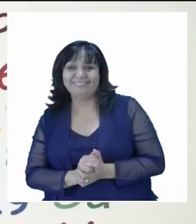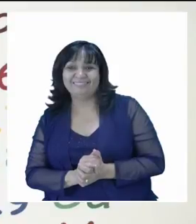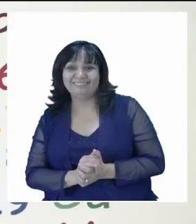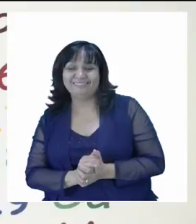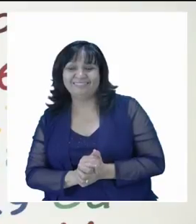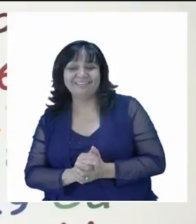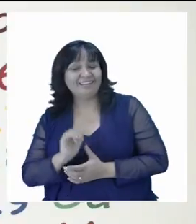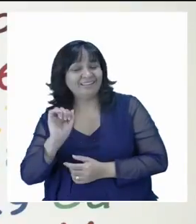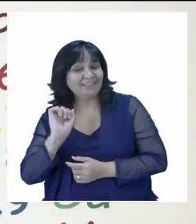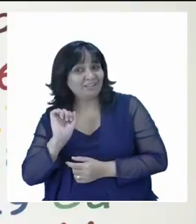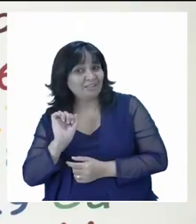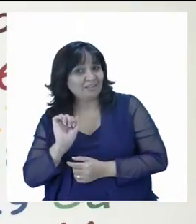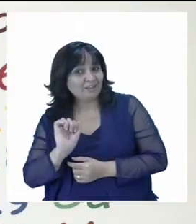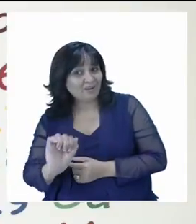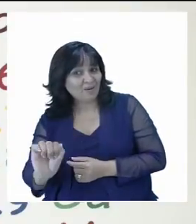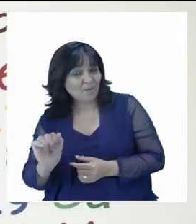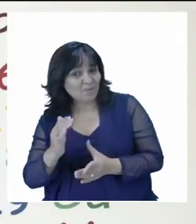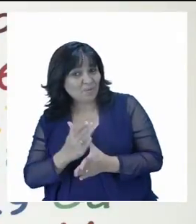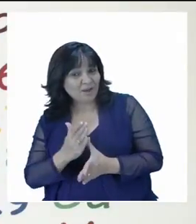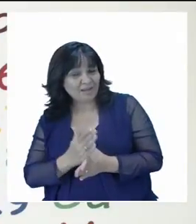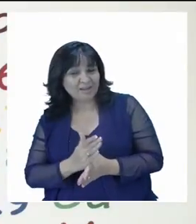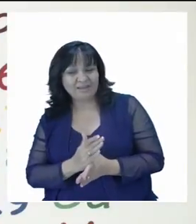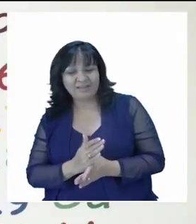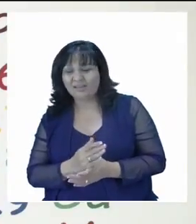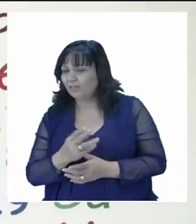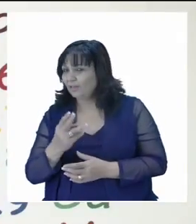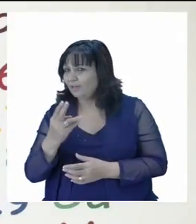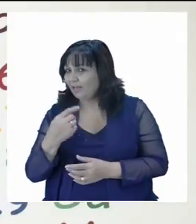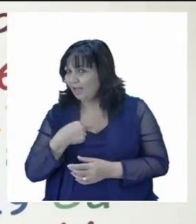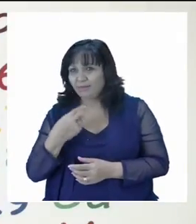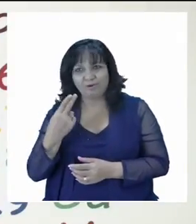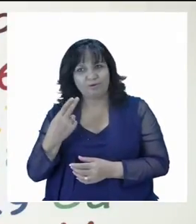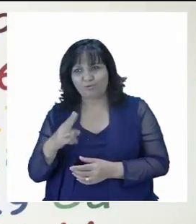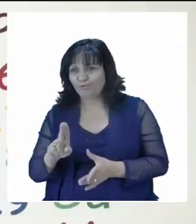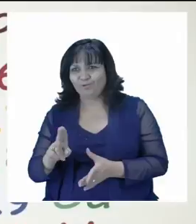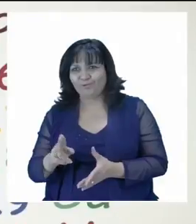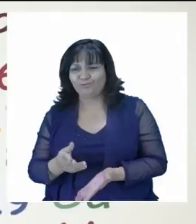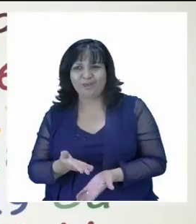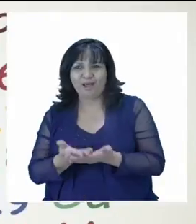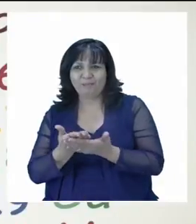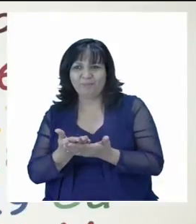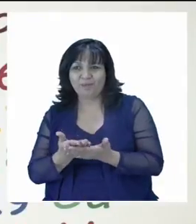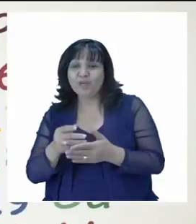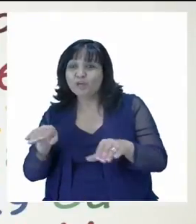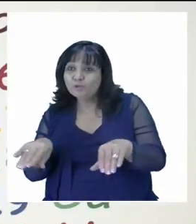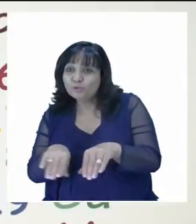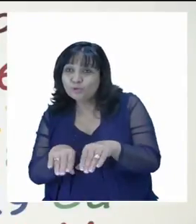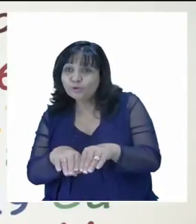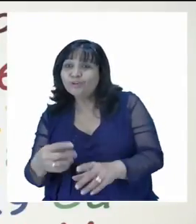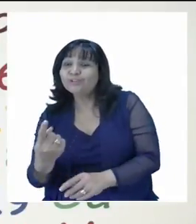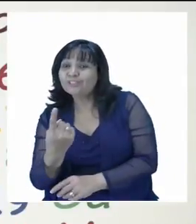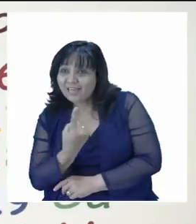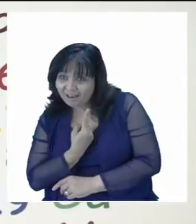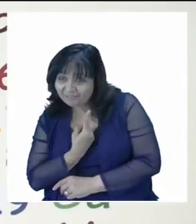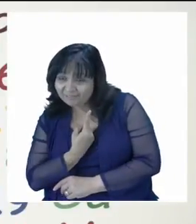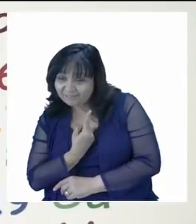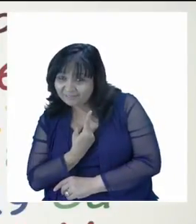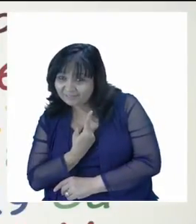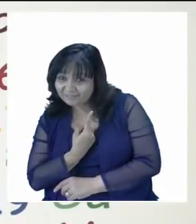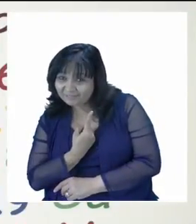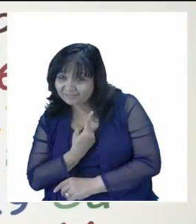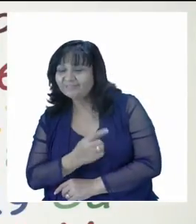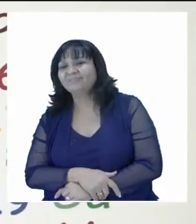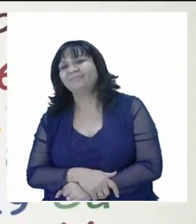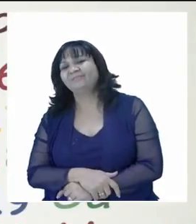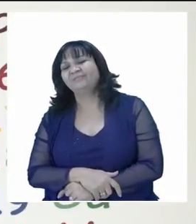your job. I'm not going to help you to first do the first thing you do in the evening. You